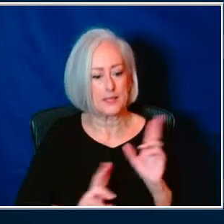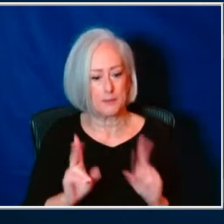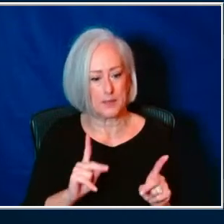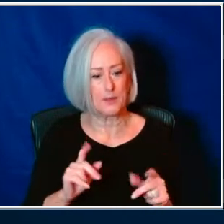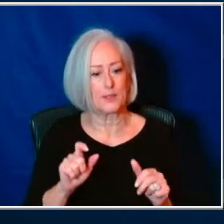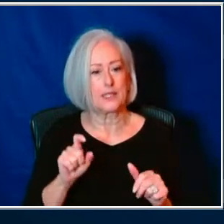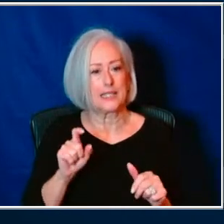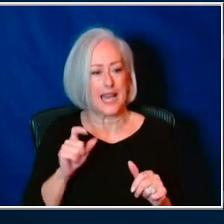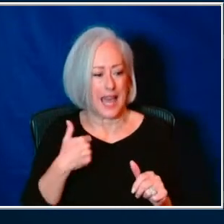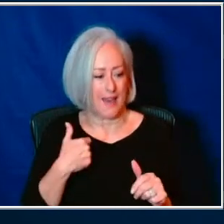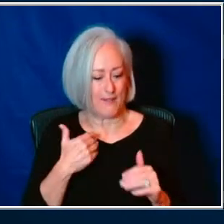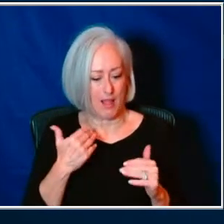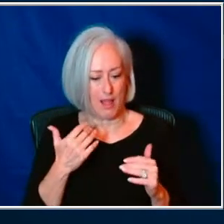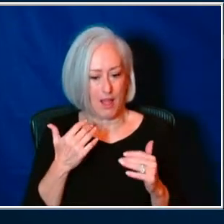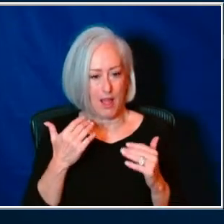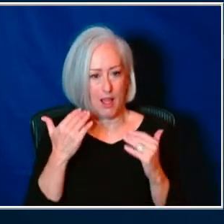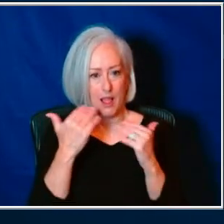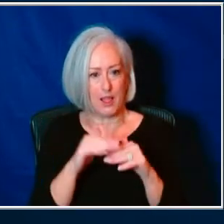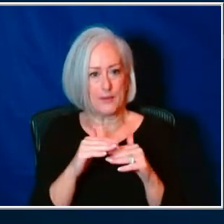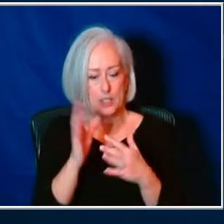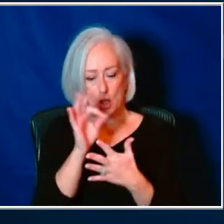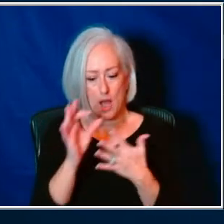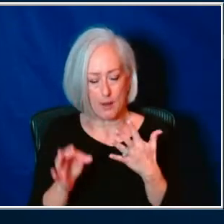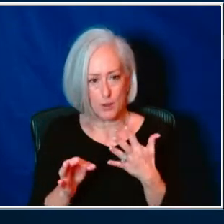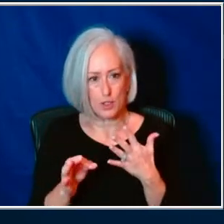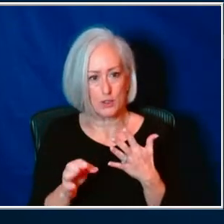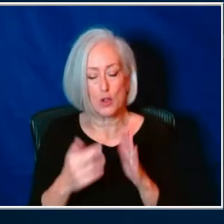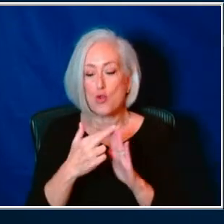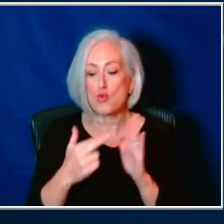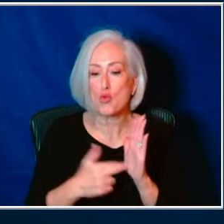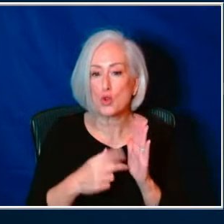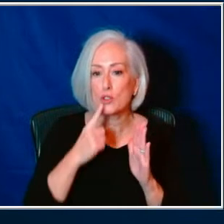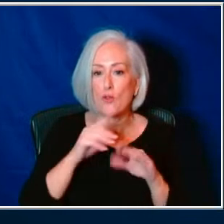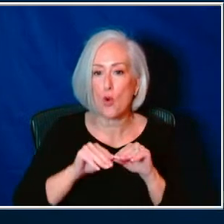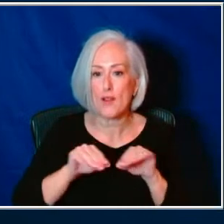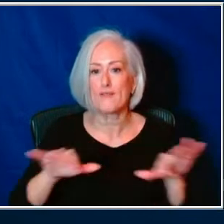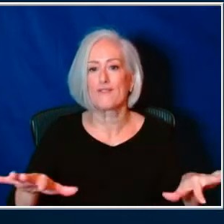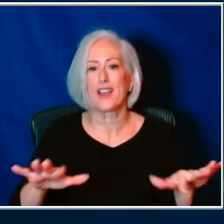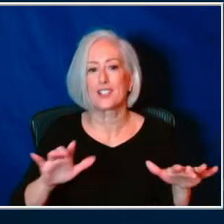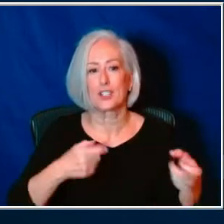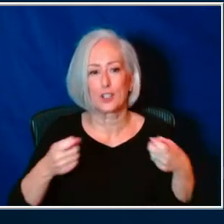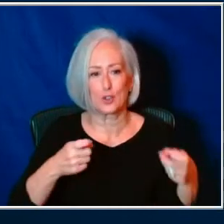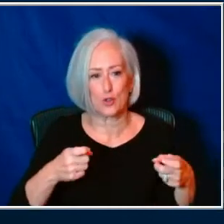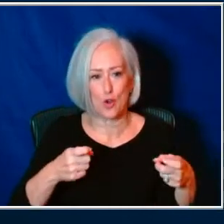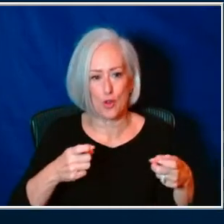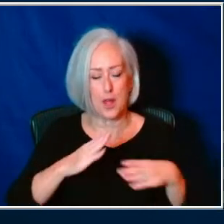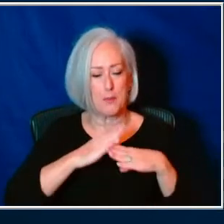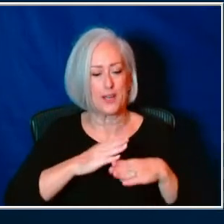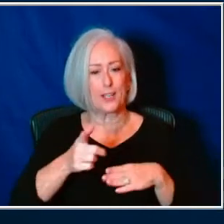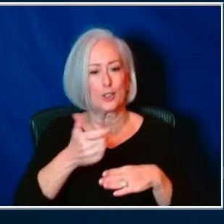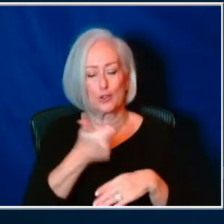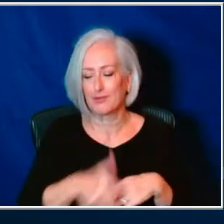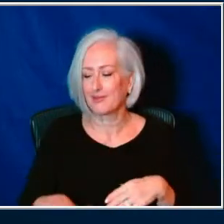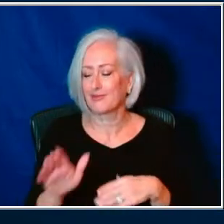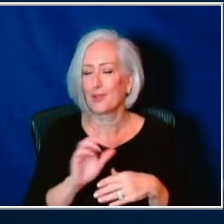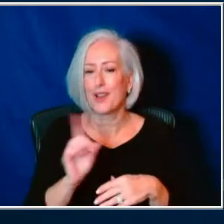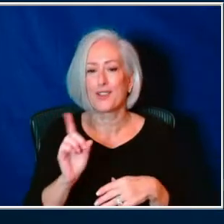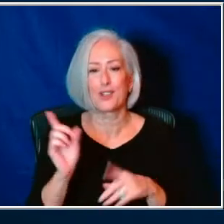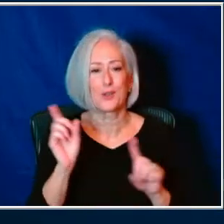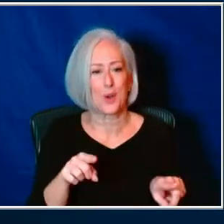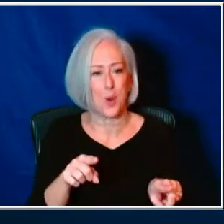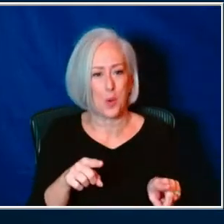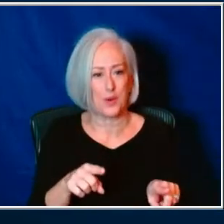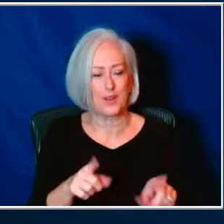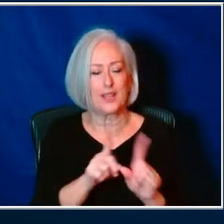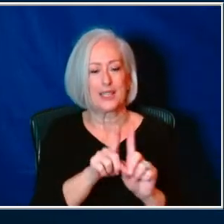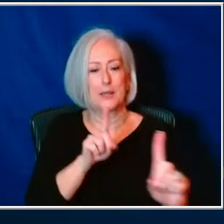We have to remember the rules of infection control. What do they do, Hawk? They protect you everywhere you go. That's and right. you still got to make sure you keep your distance,